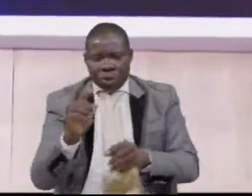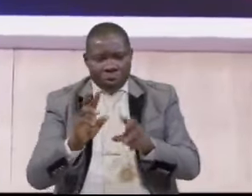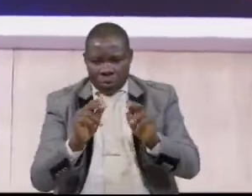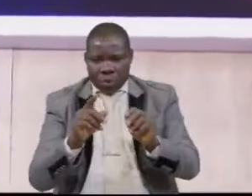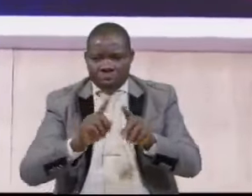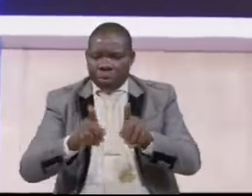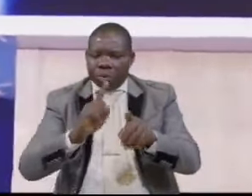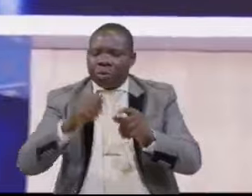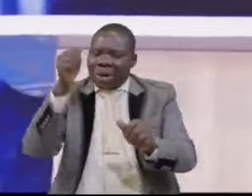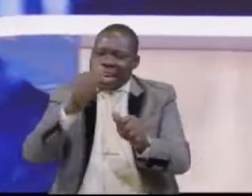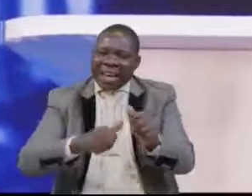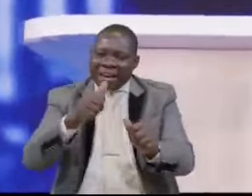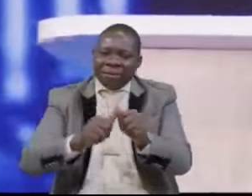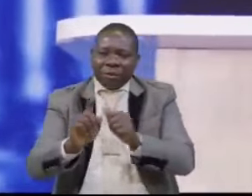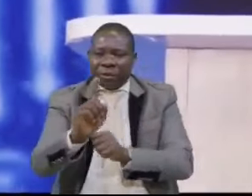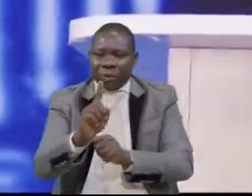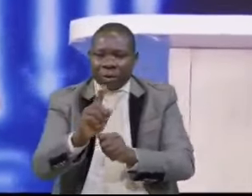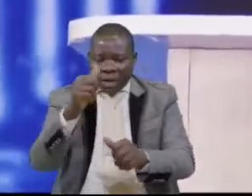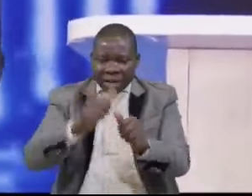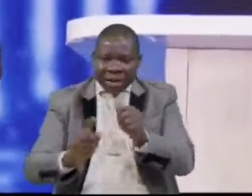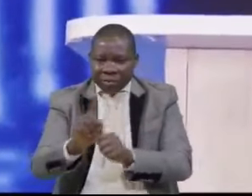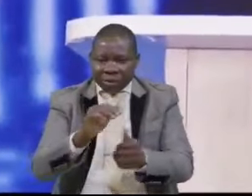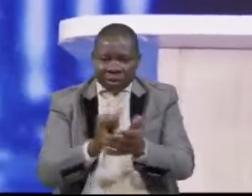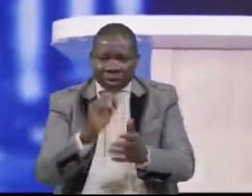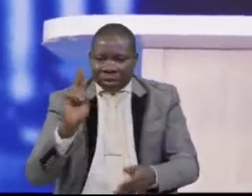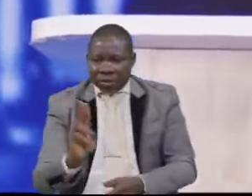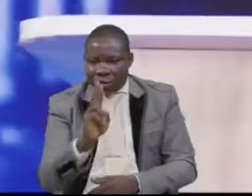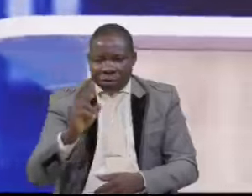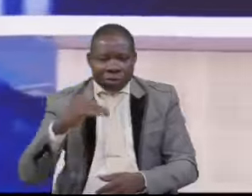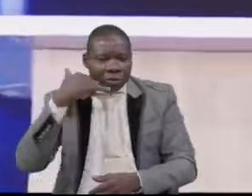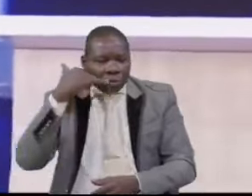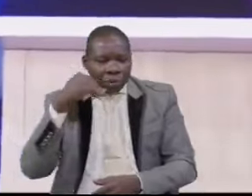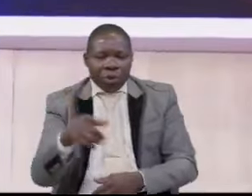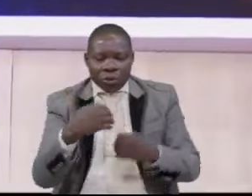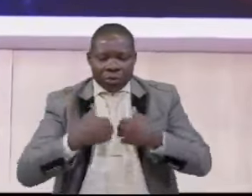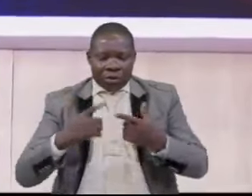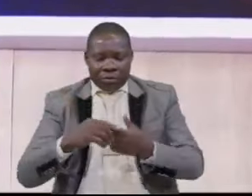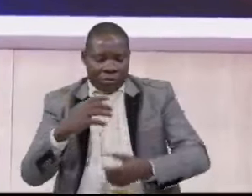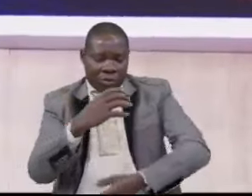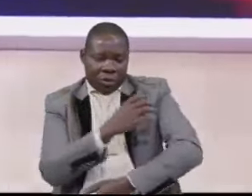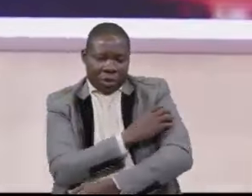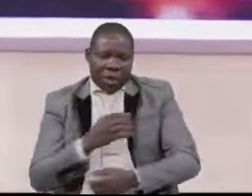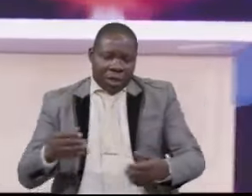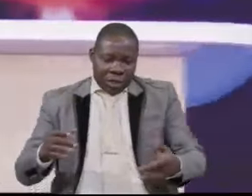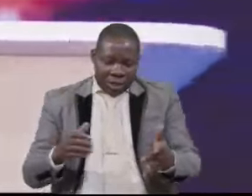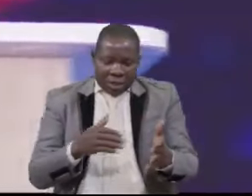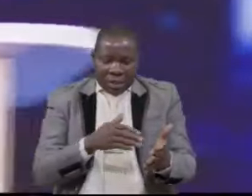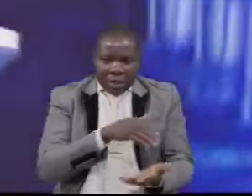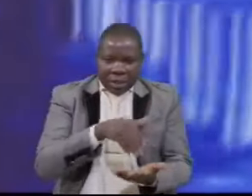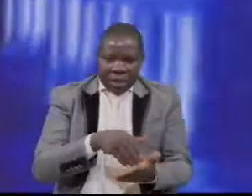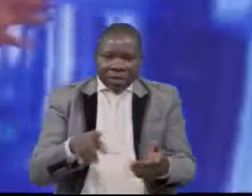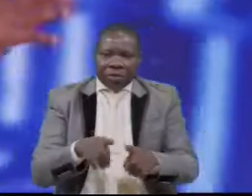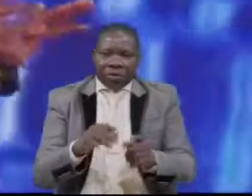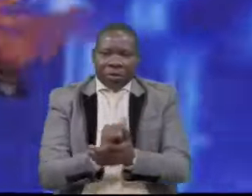everyone that uses any cell phone, he has to recharge so that that phone can give you